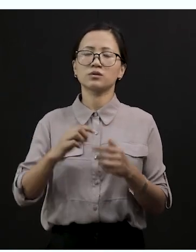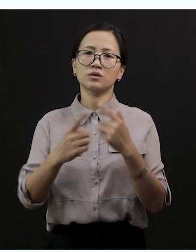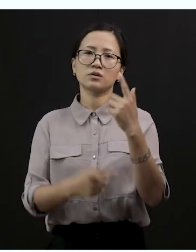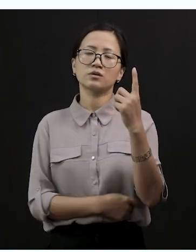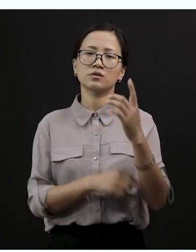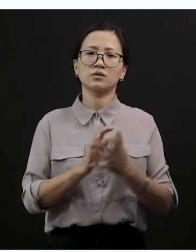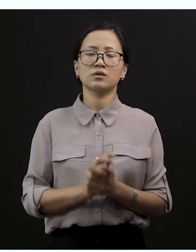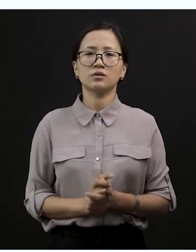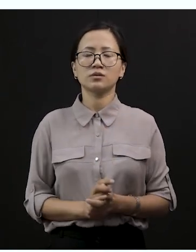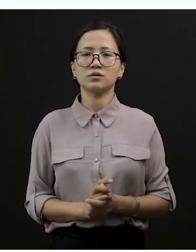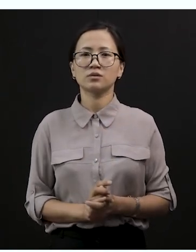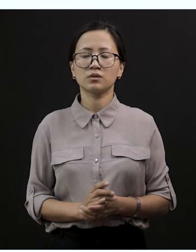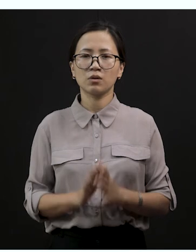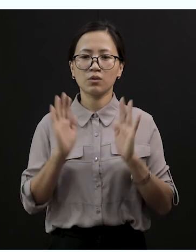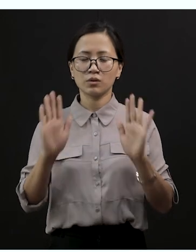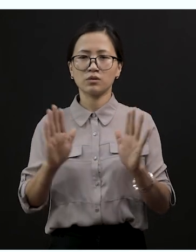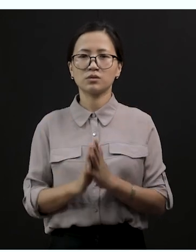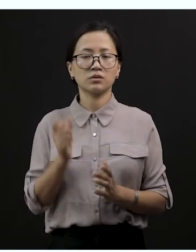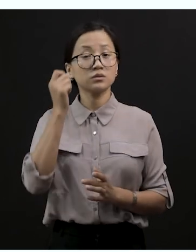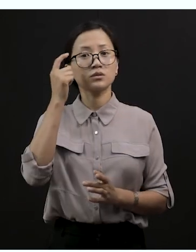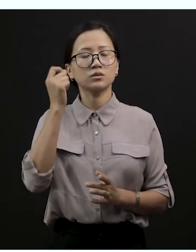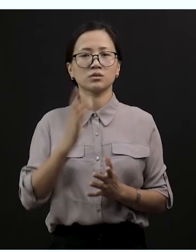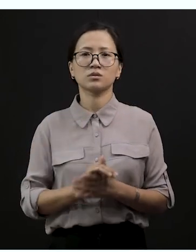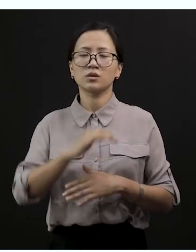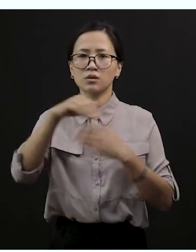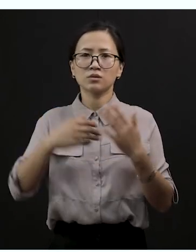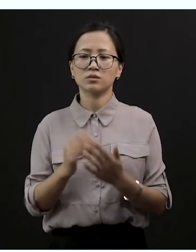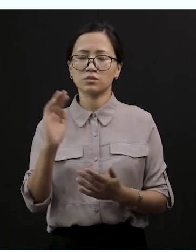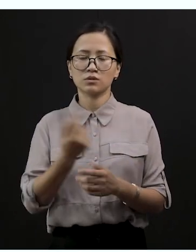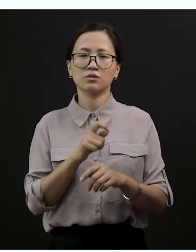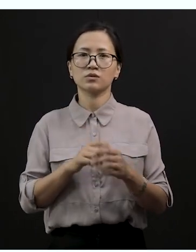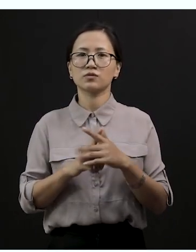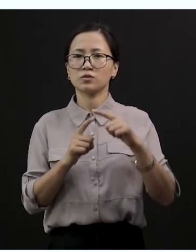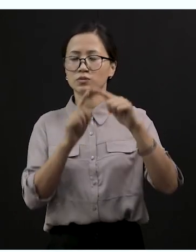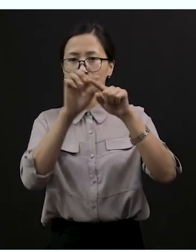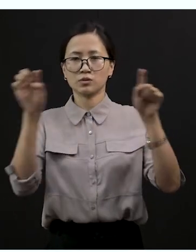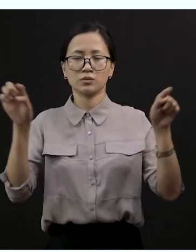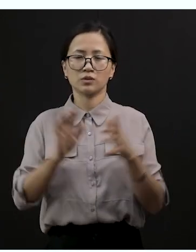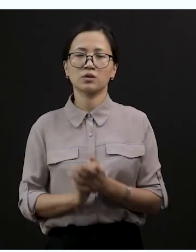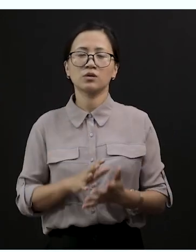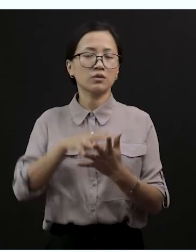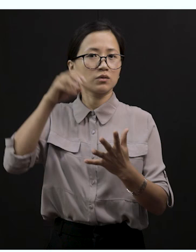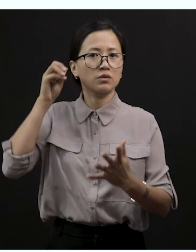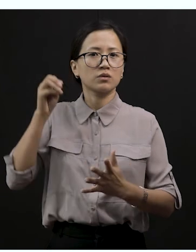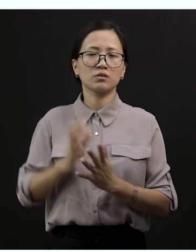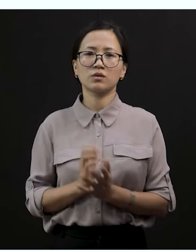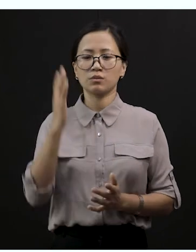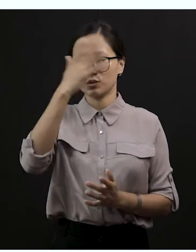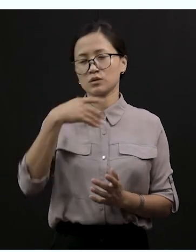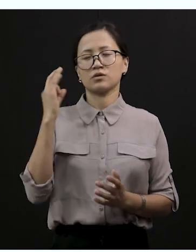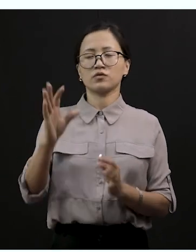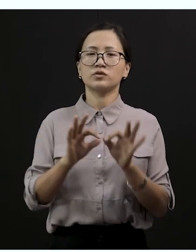this lecture, and I hope you all have understood something from this topic, right? We have learned a